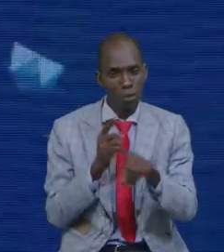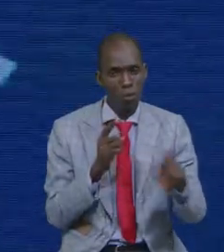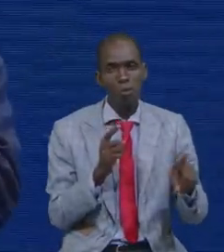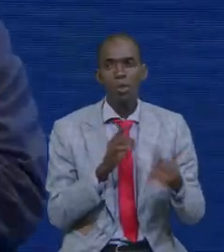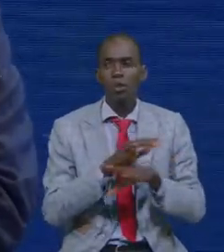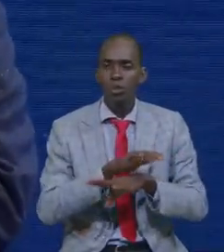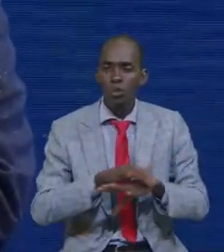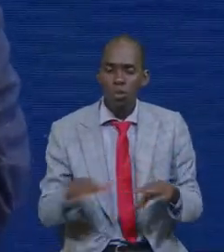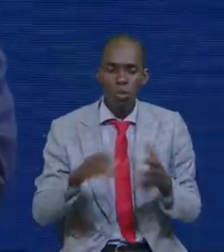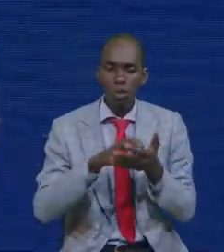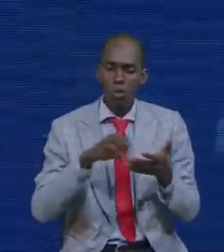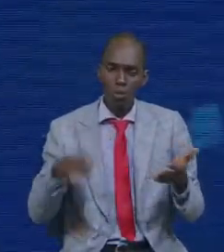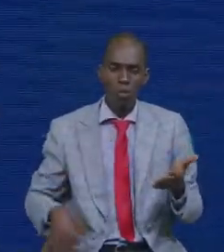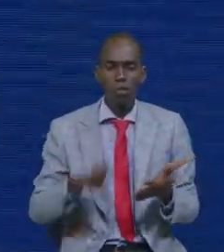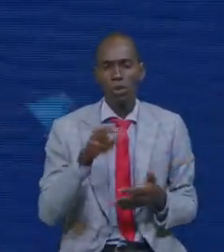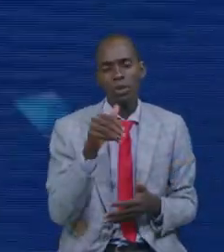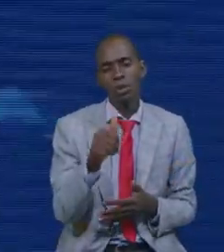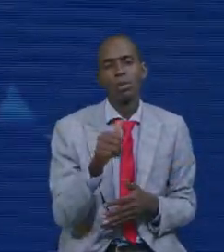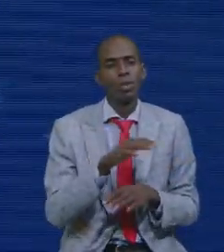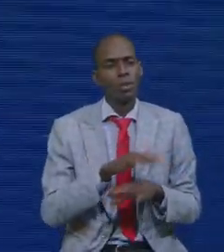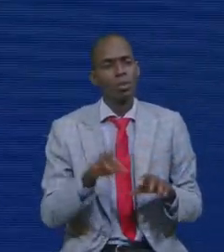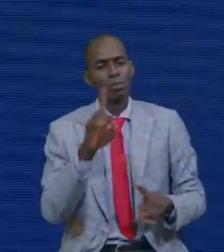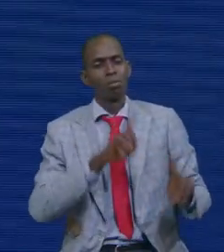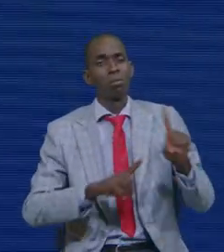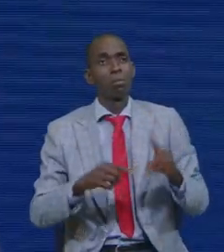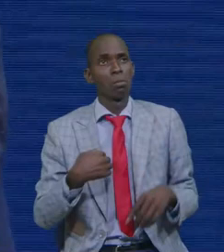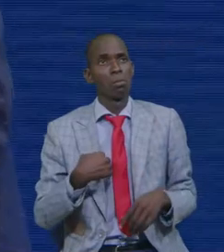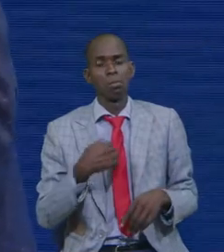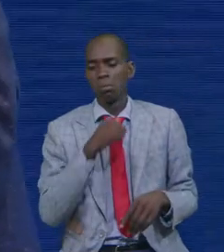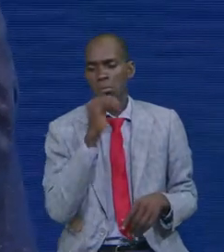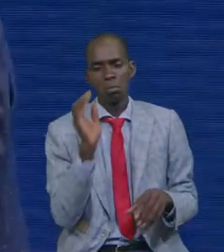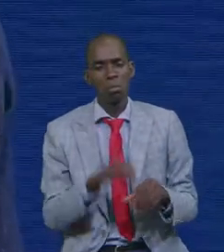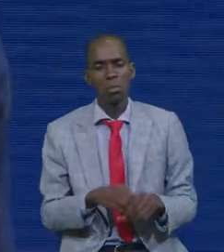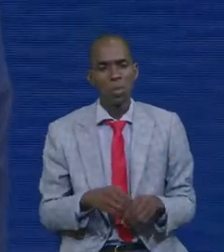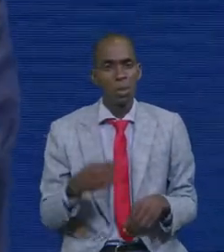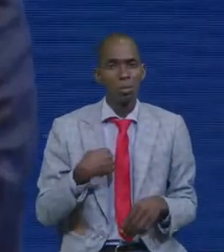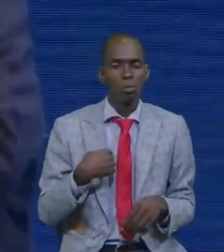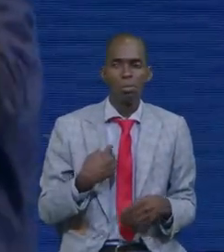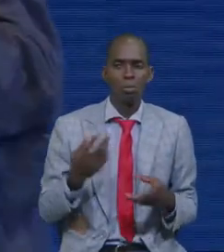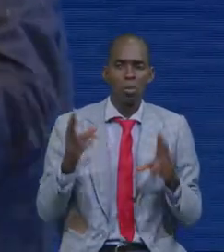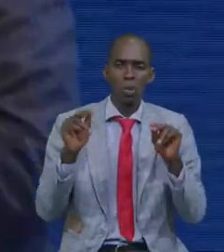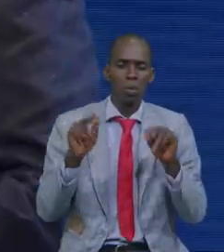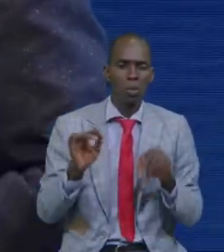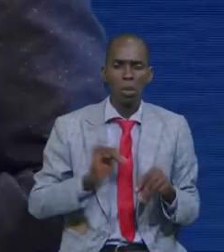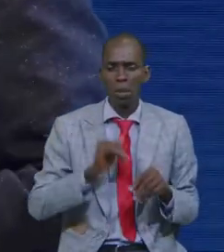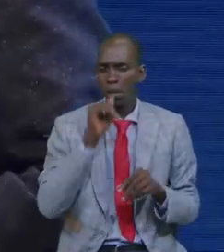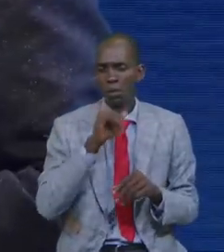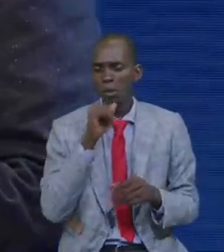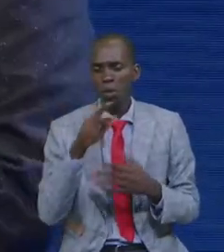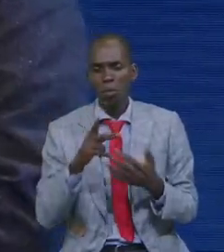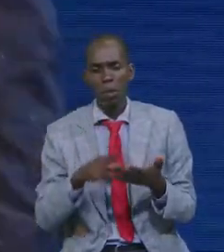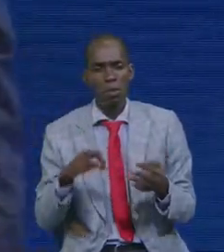Don't exclude yourself. Don't say, I am not. Don't say, I am, you know, this or